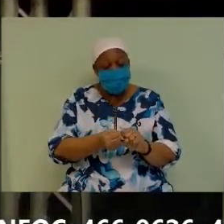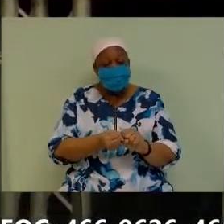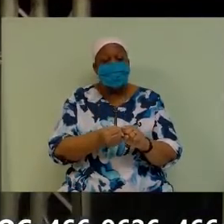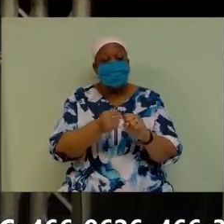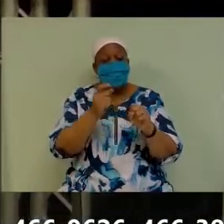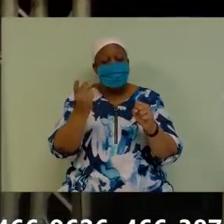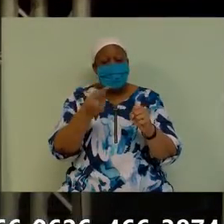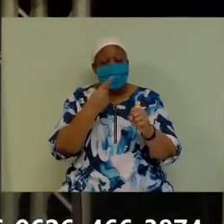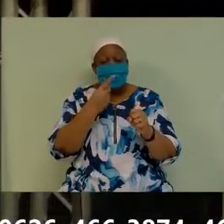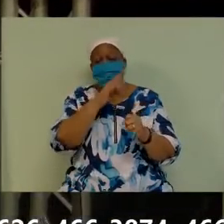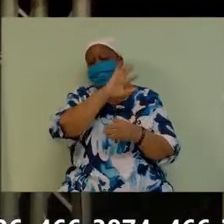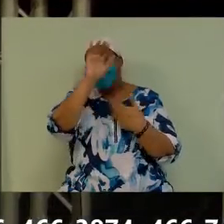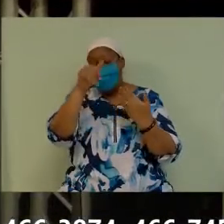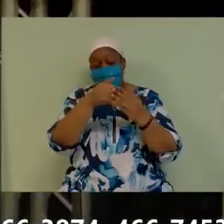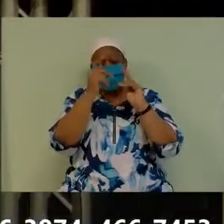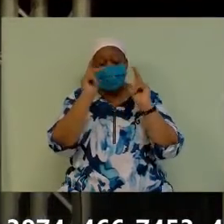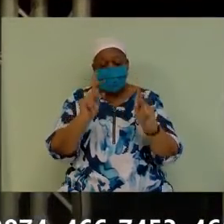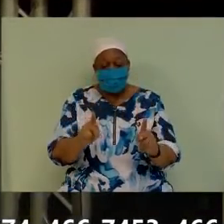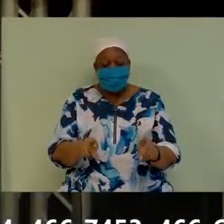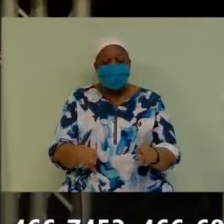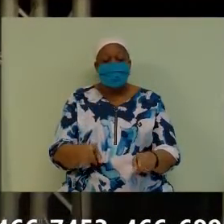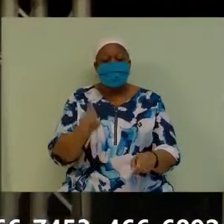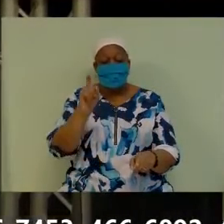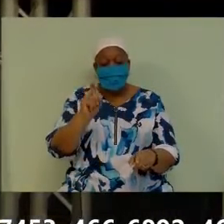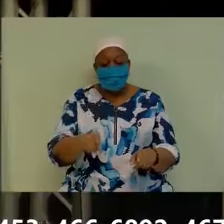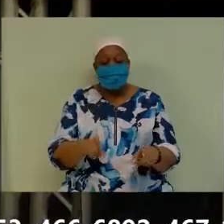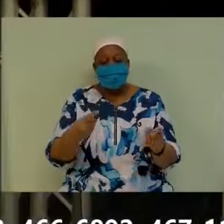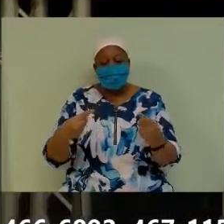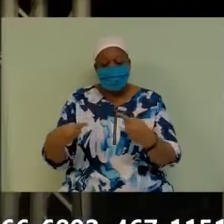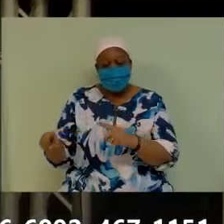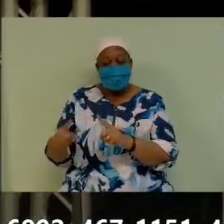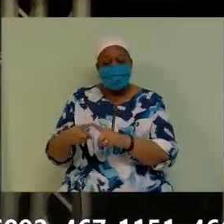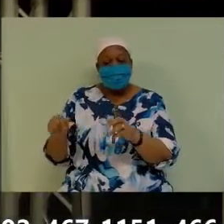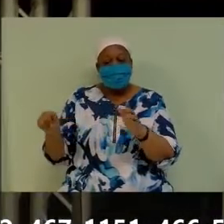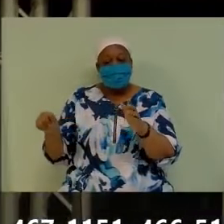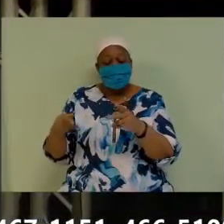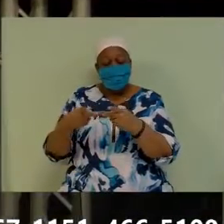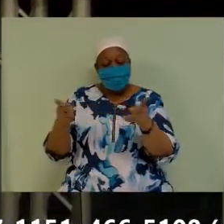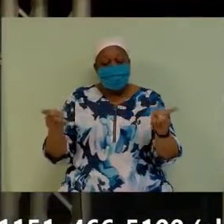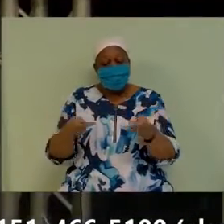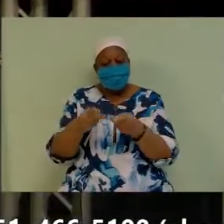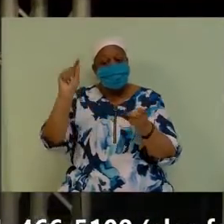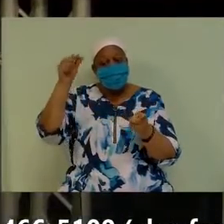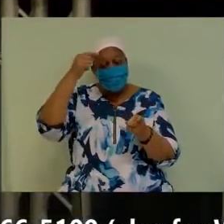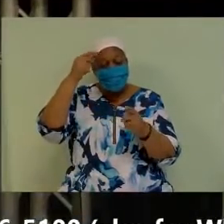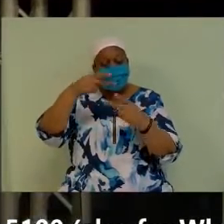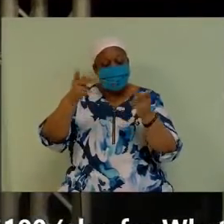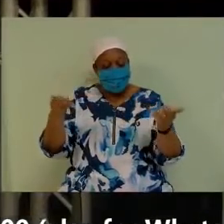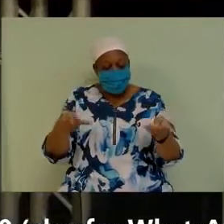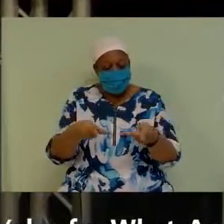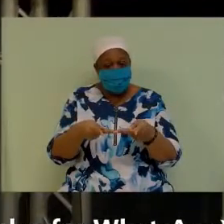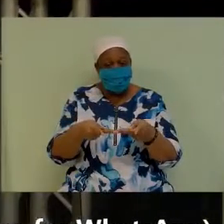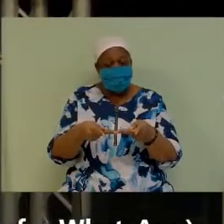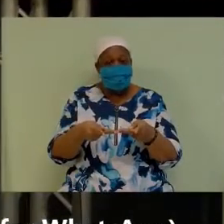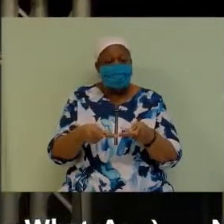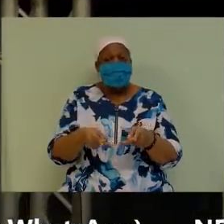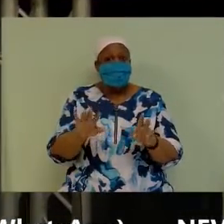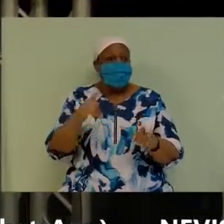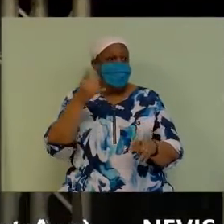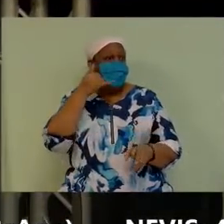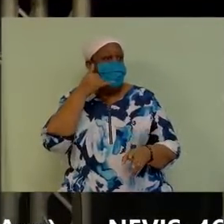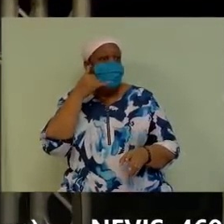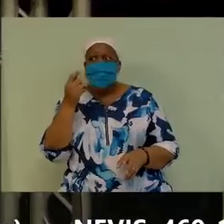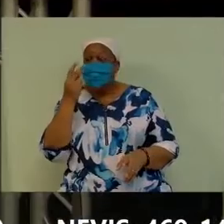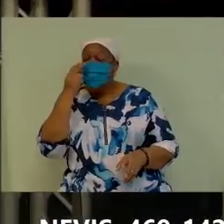about seeing persons in public spaces, etc., who were supposed to be quarantined. I remember even at this setting